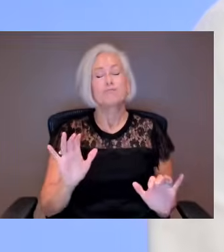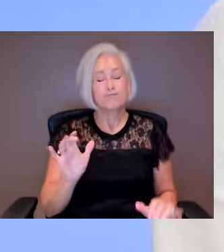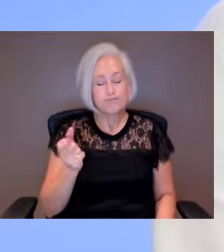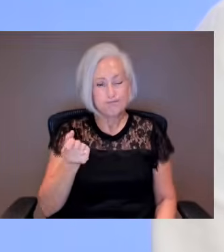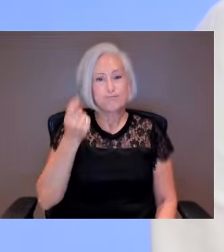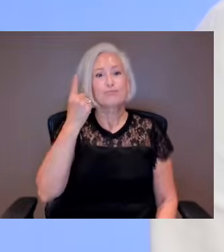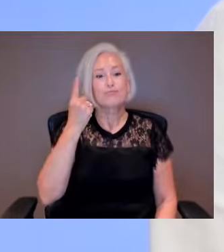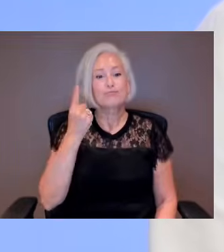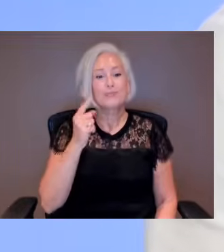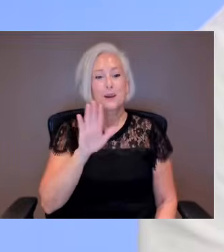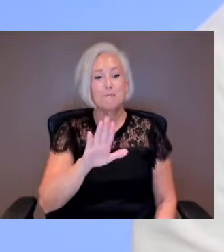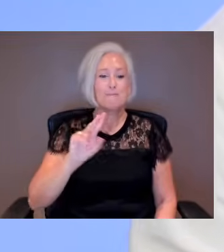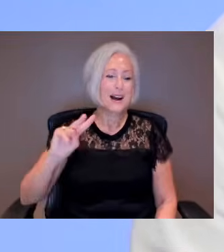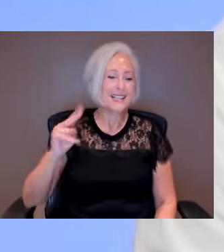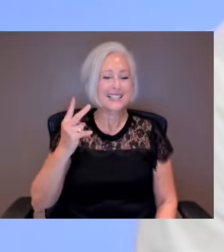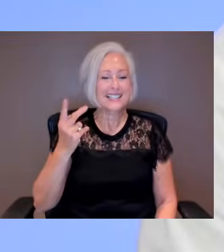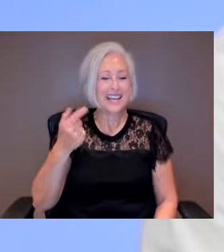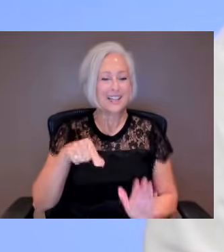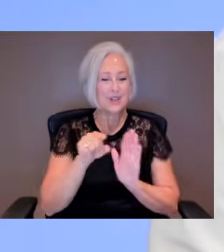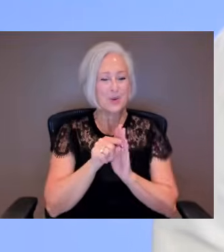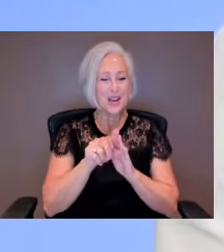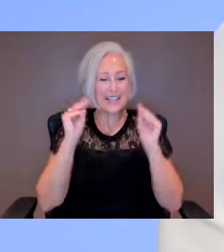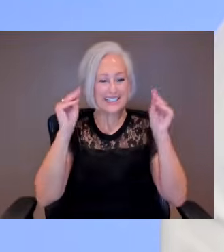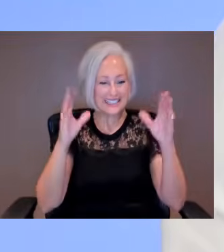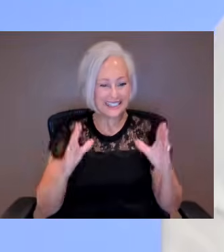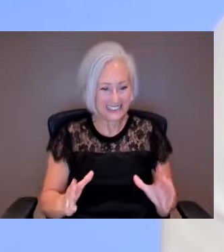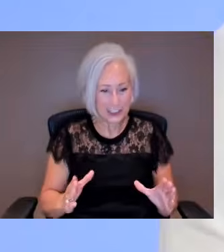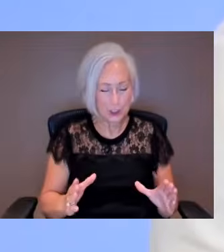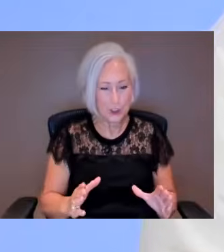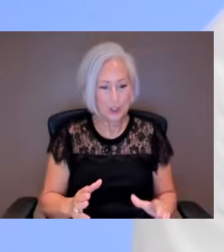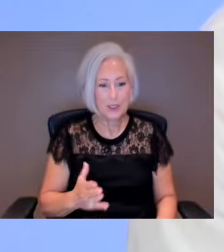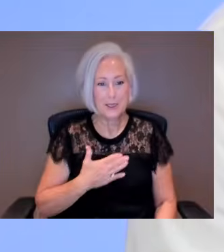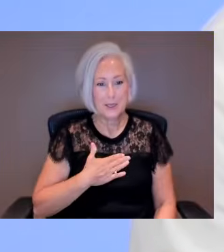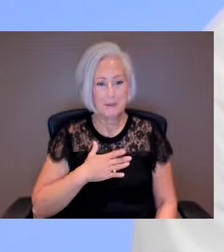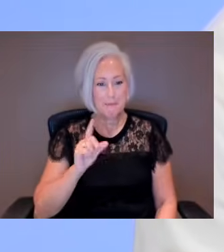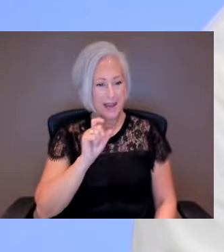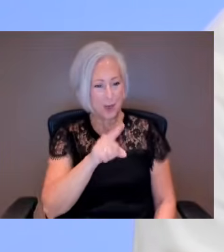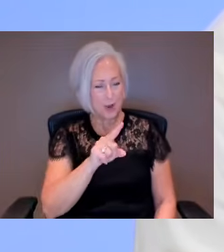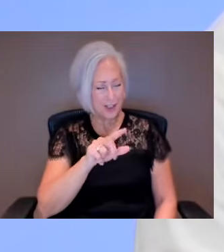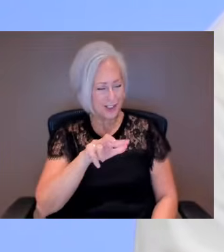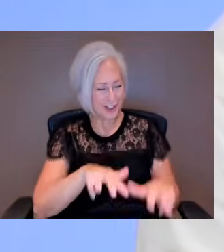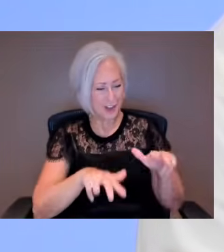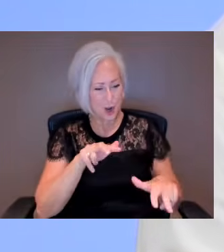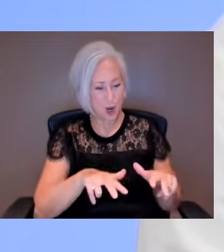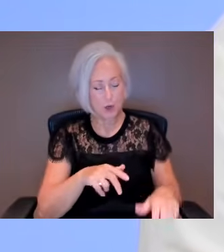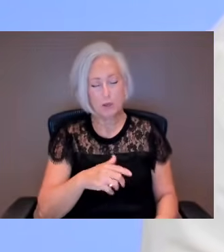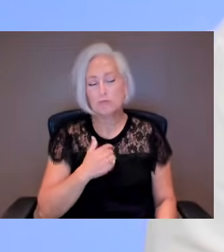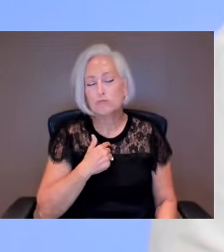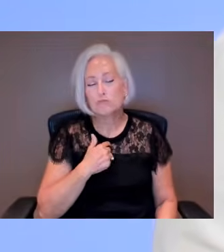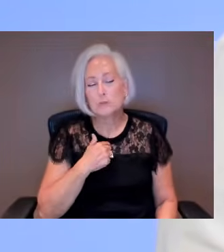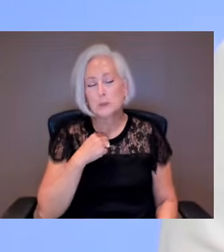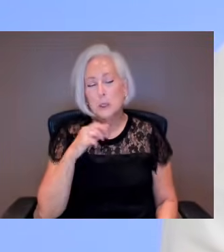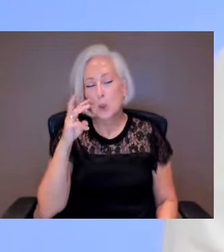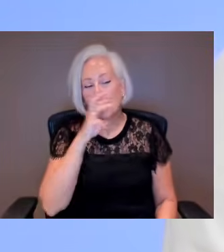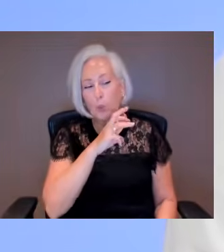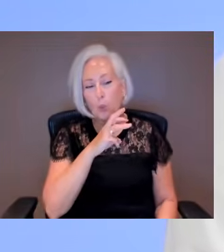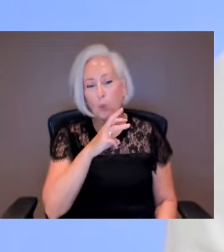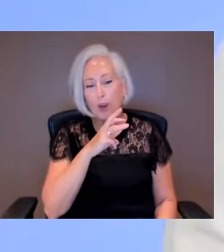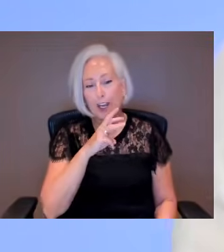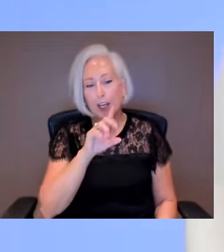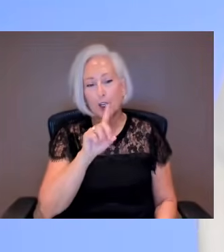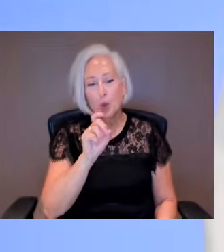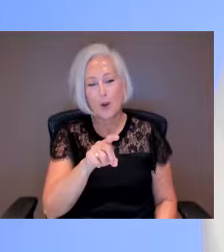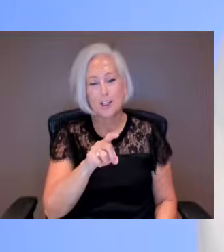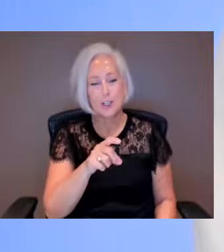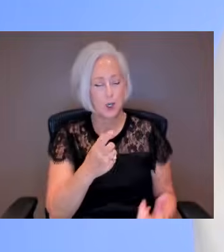School. And my question to her was so awkward because I said, this is a weird question, but by chance, what did you do for work?